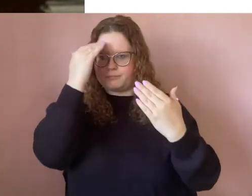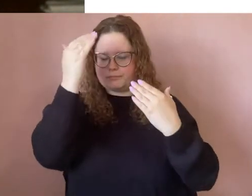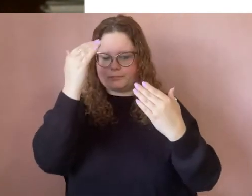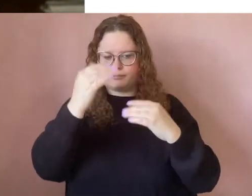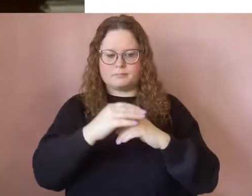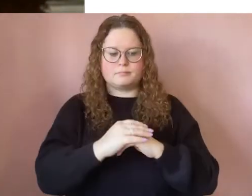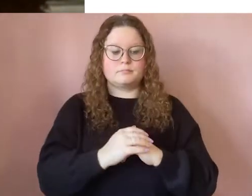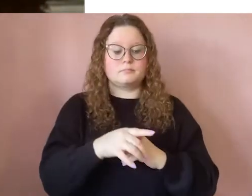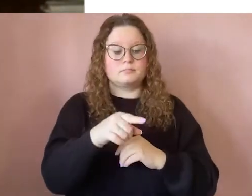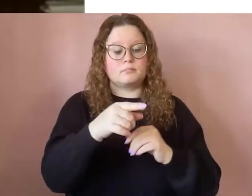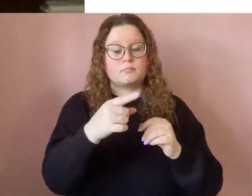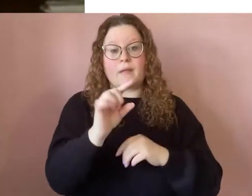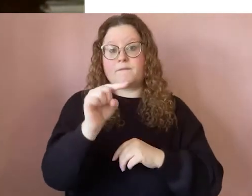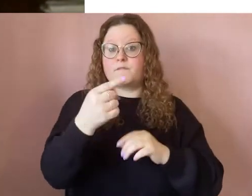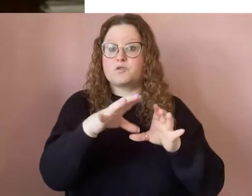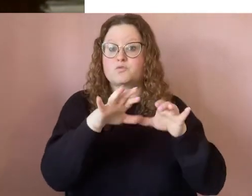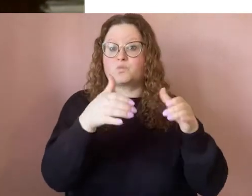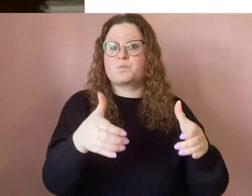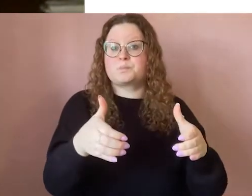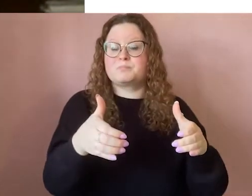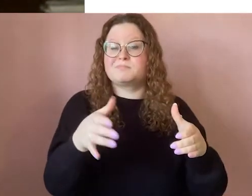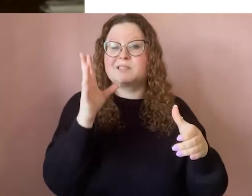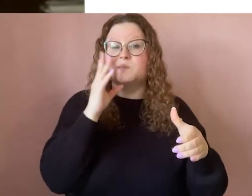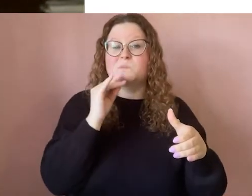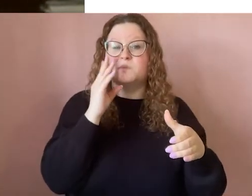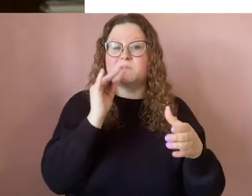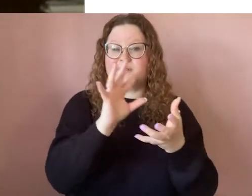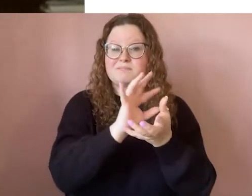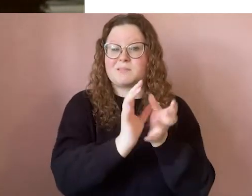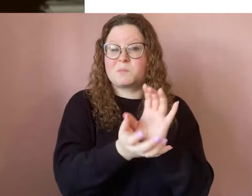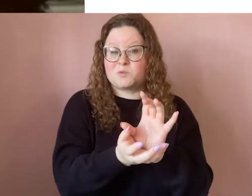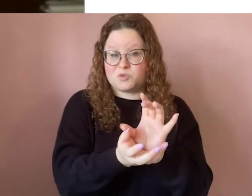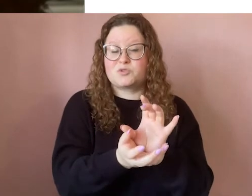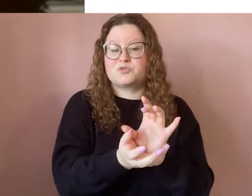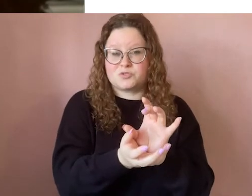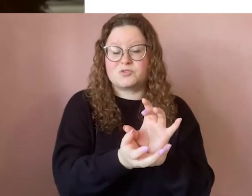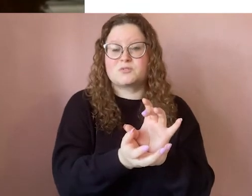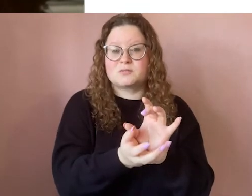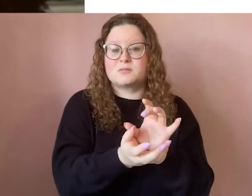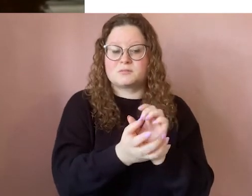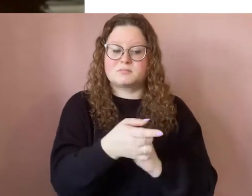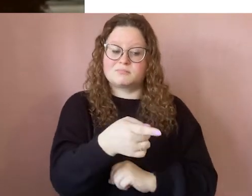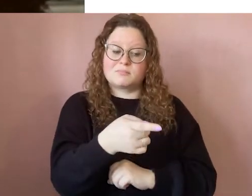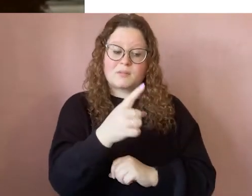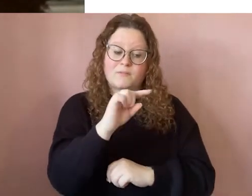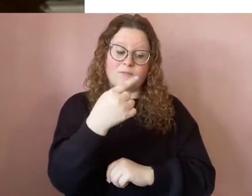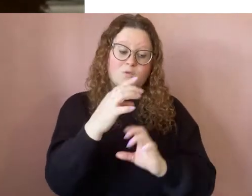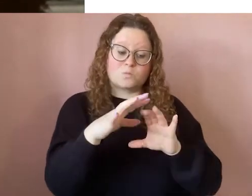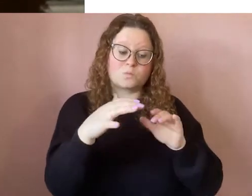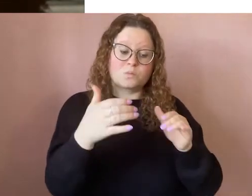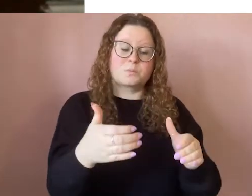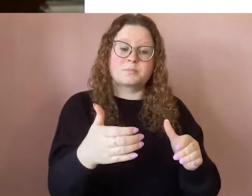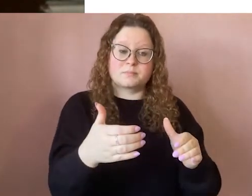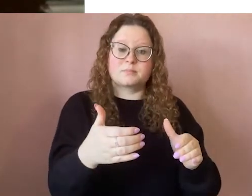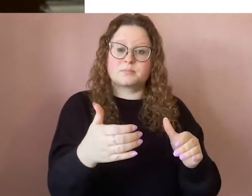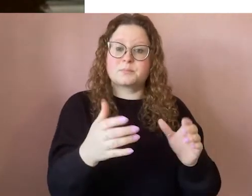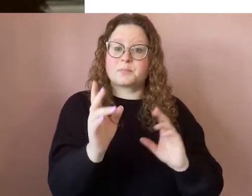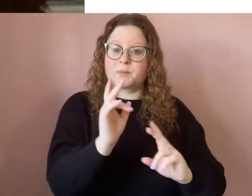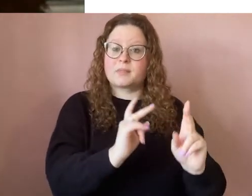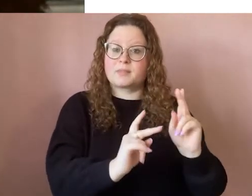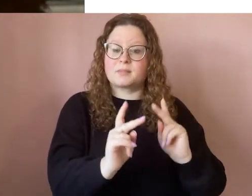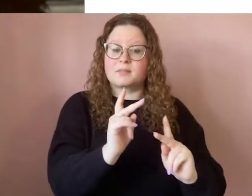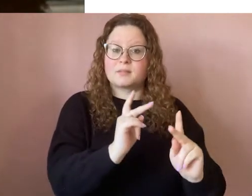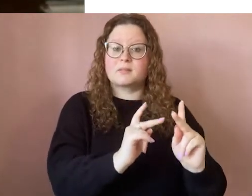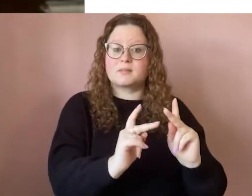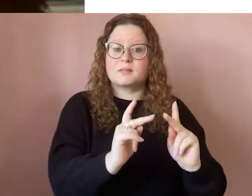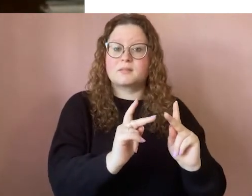a world where climate change hangs over the future. They're the first to grow into a world now with